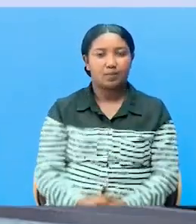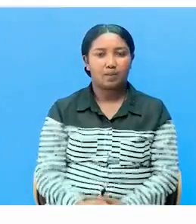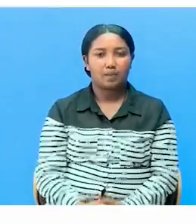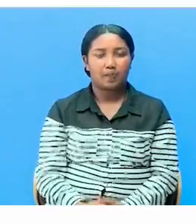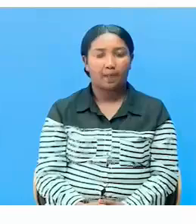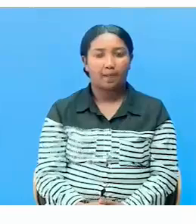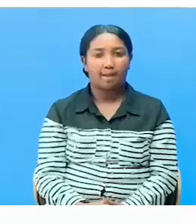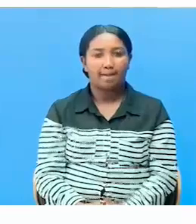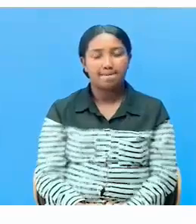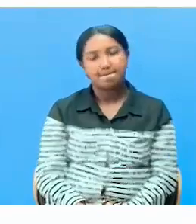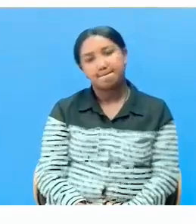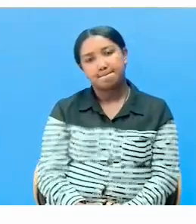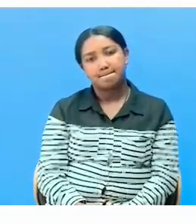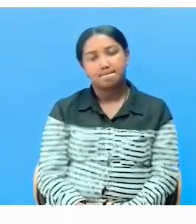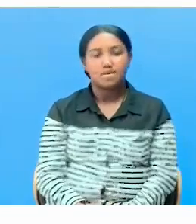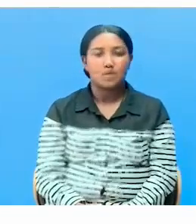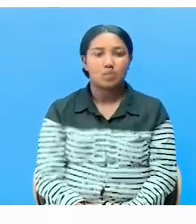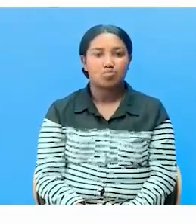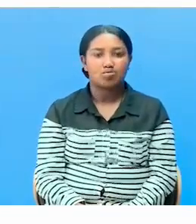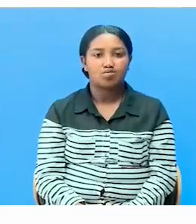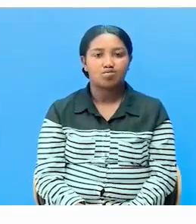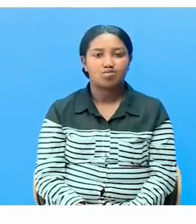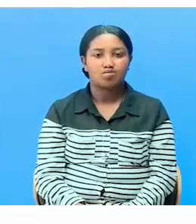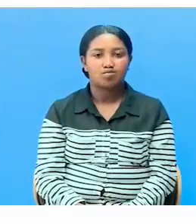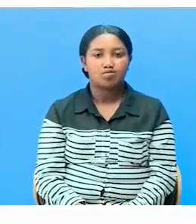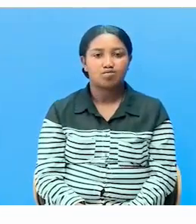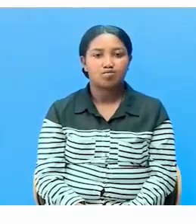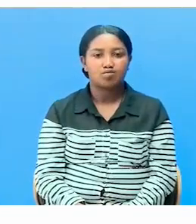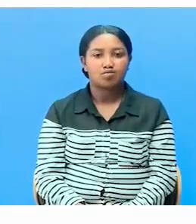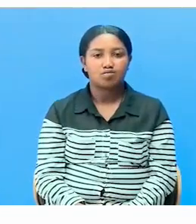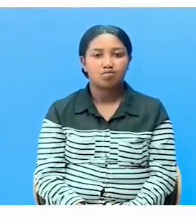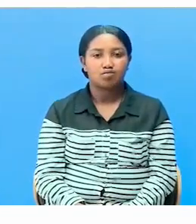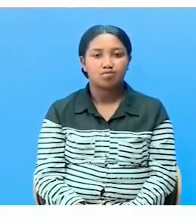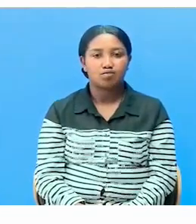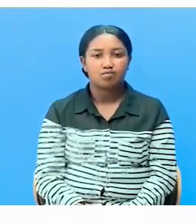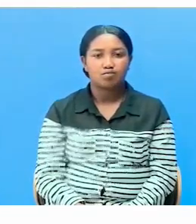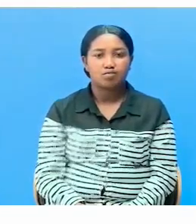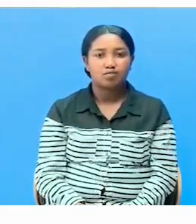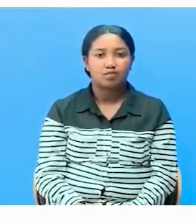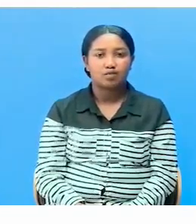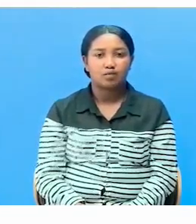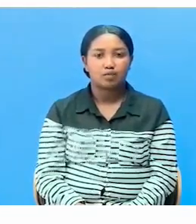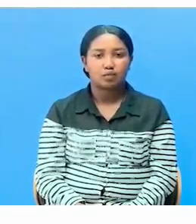Article a is go with